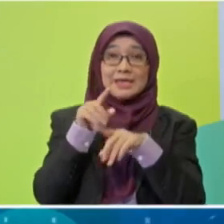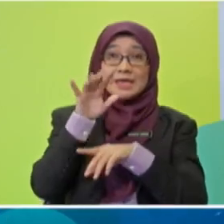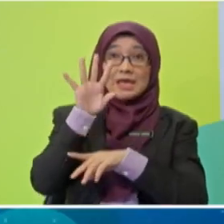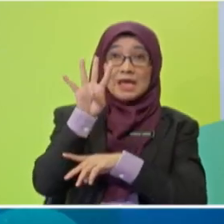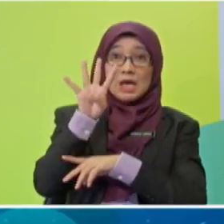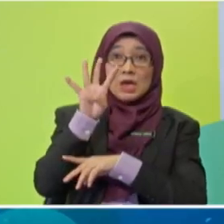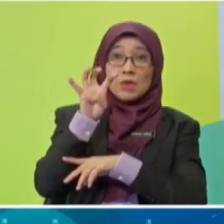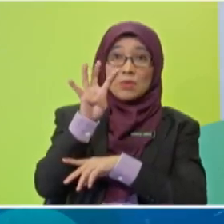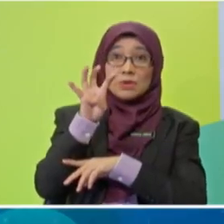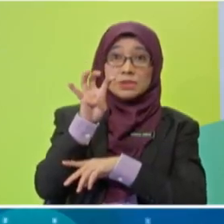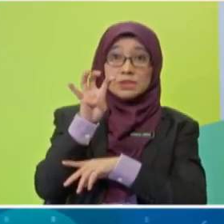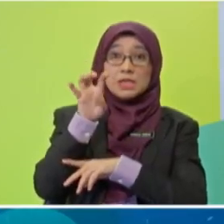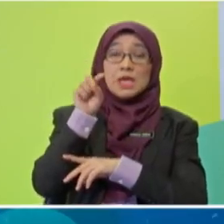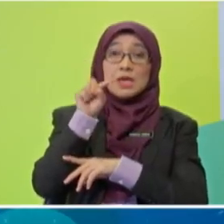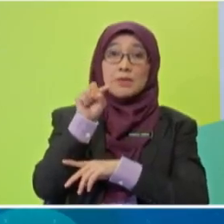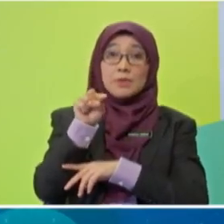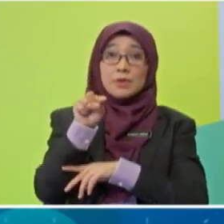40.32.